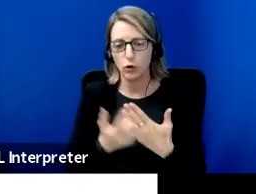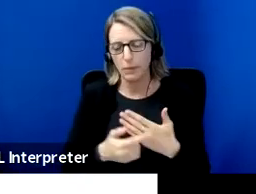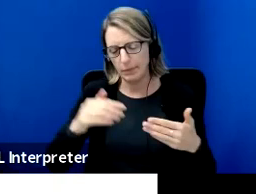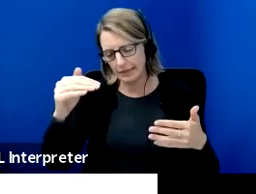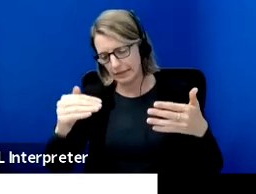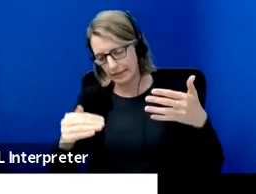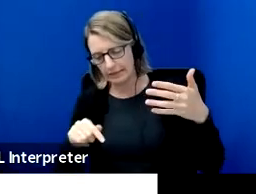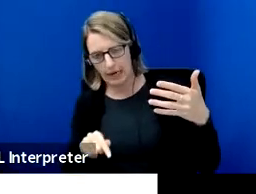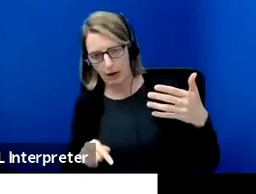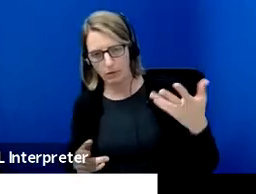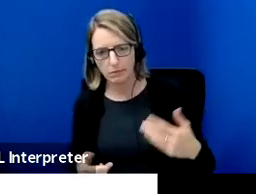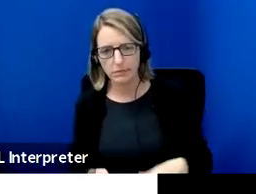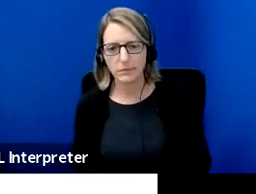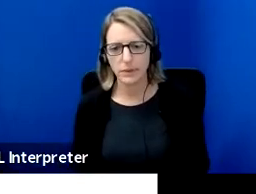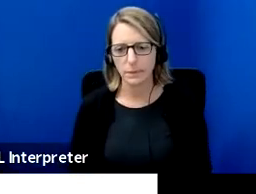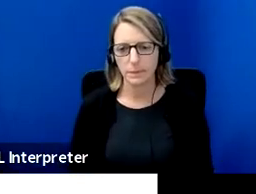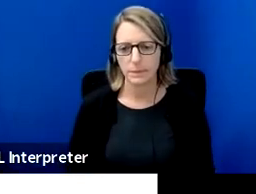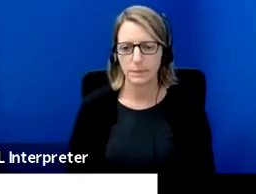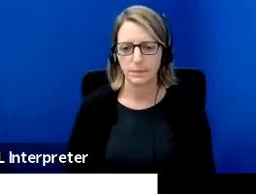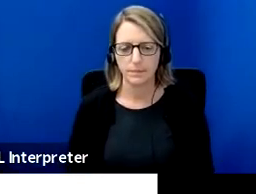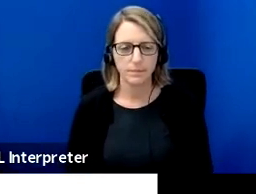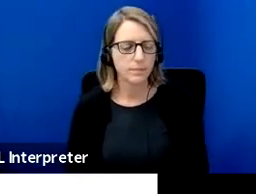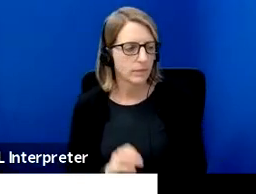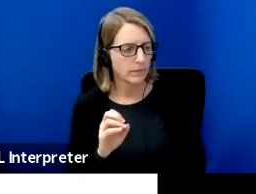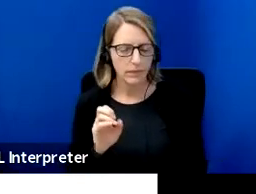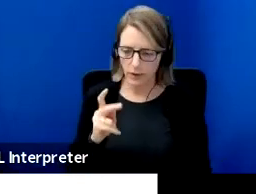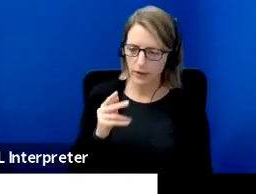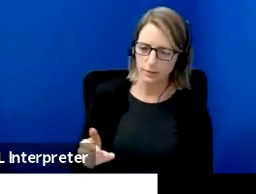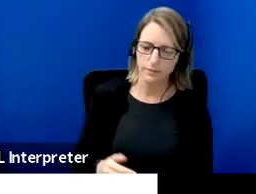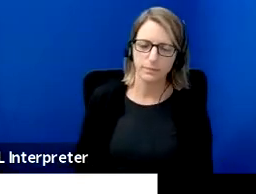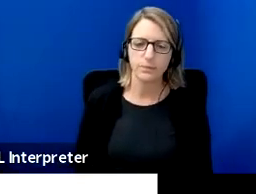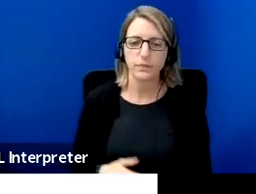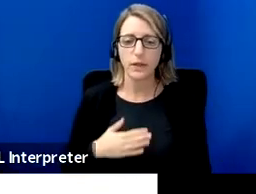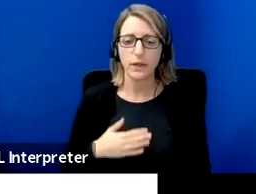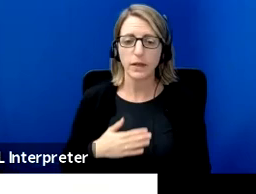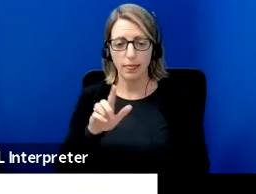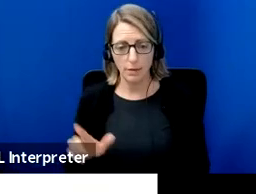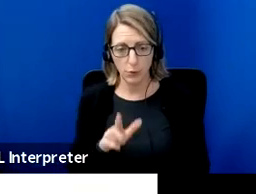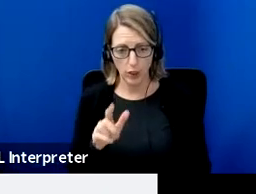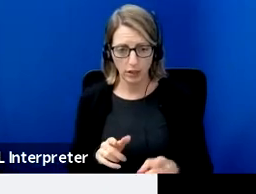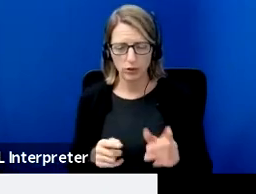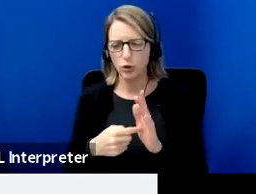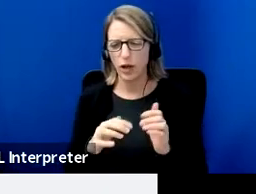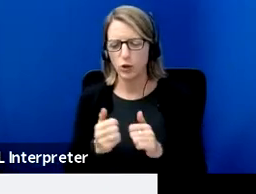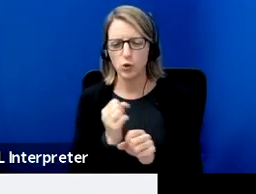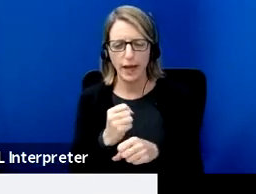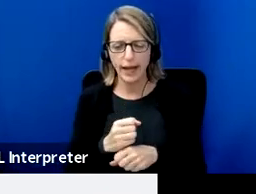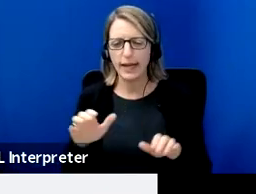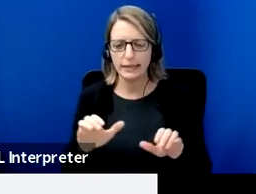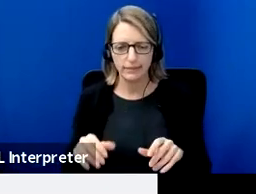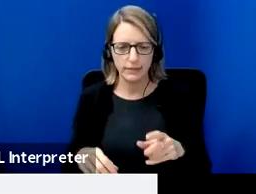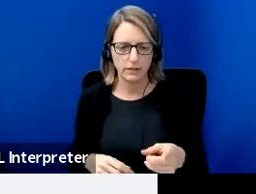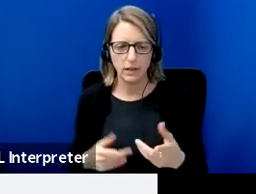Great, Andrew. Go ahead to your next part, please. Perfect. So this is my library, and we just showed how to create an activity. I once again want to